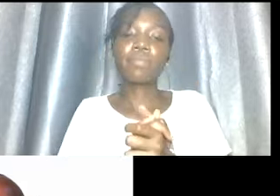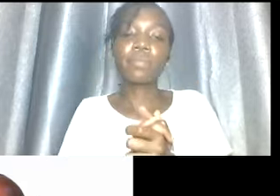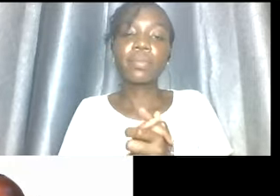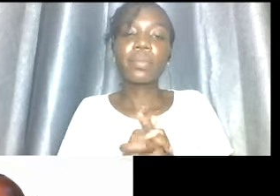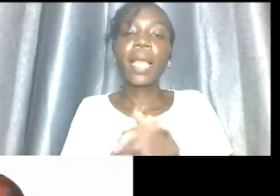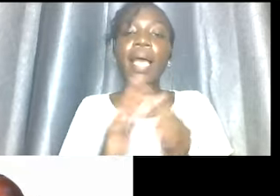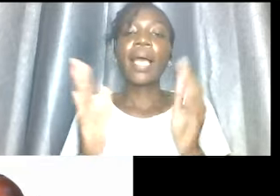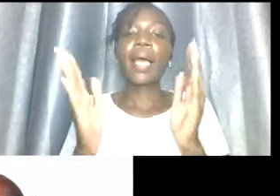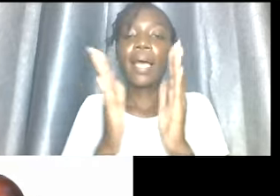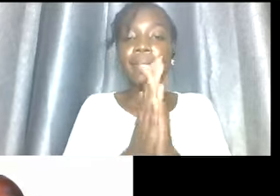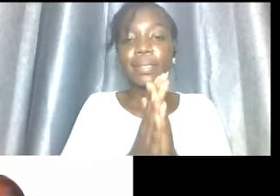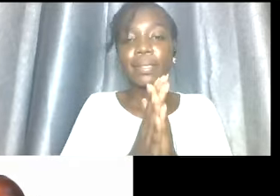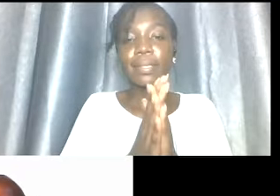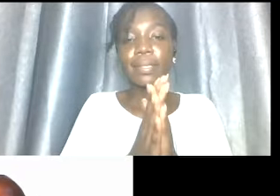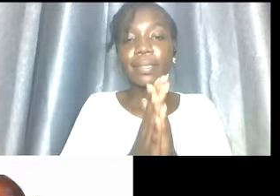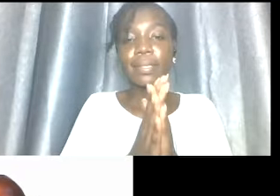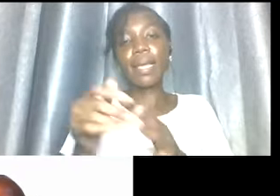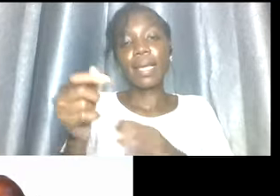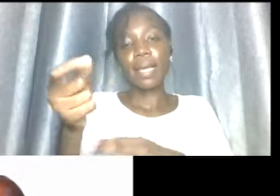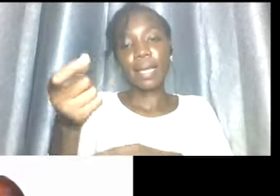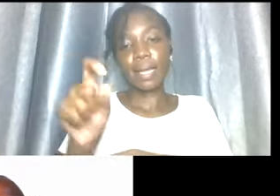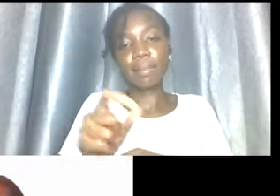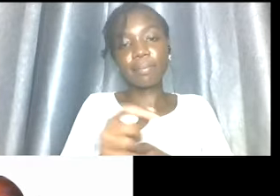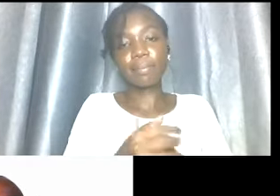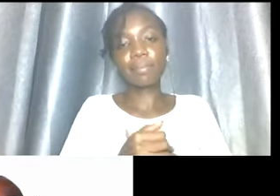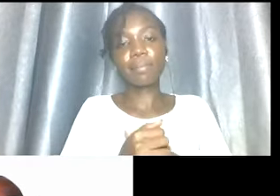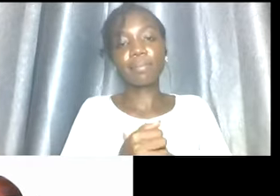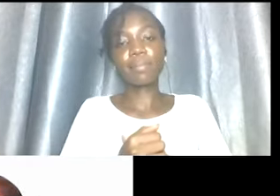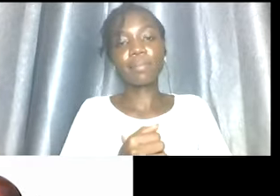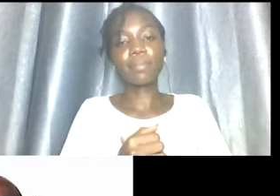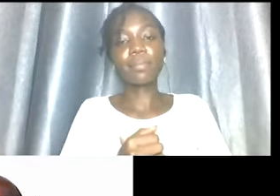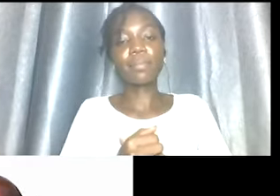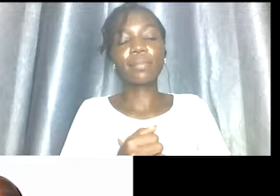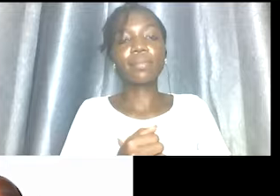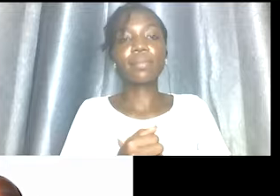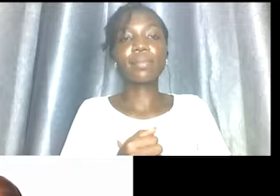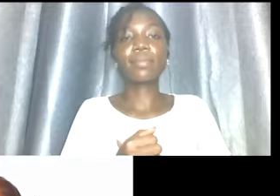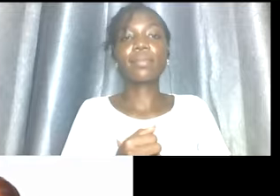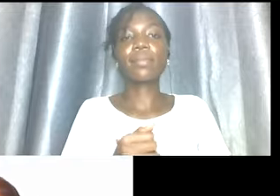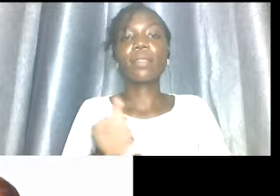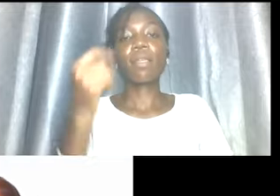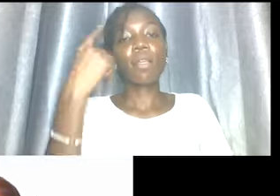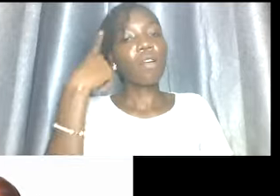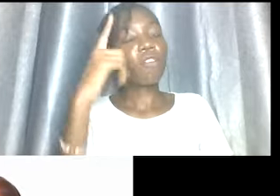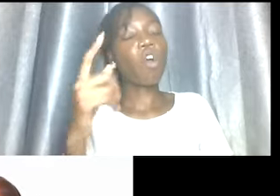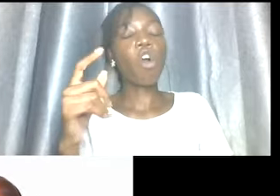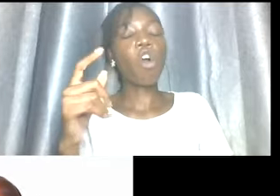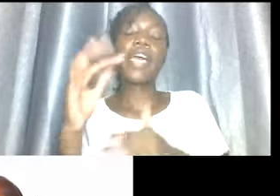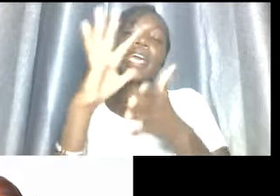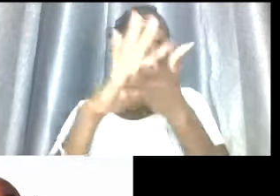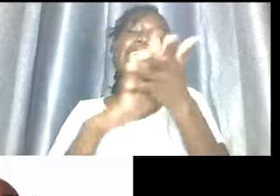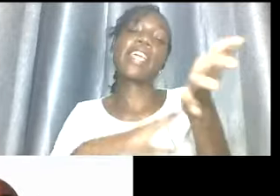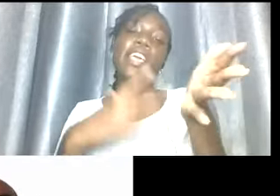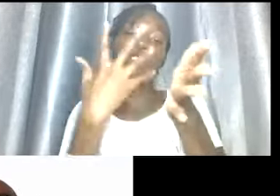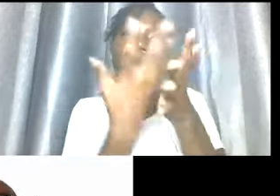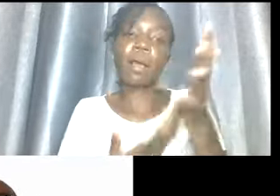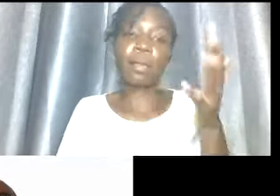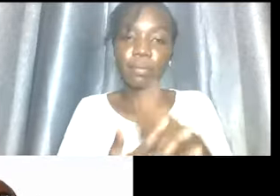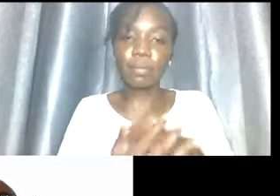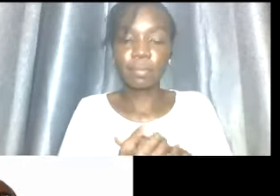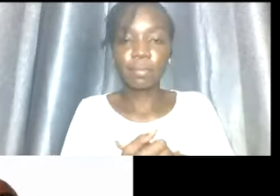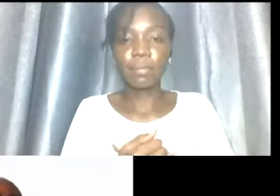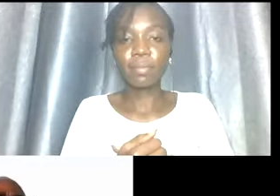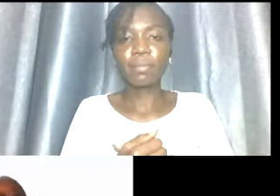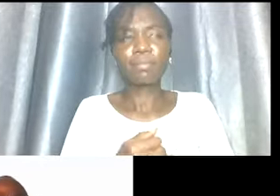Expand or increase your network, but that's not a